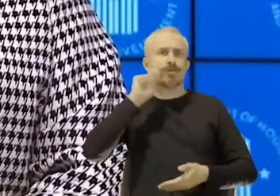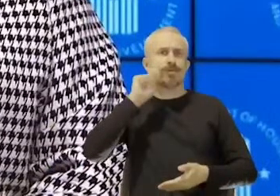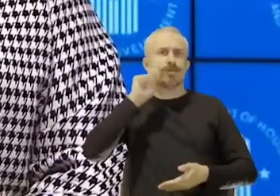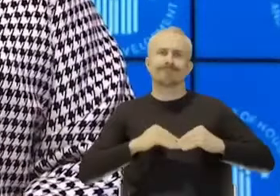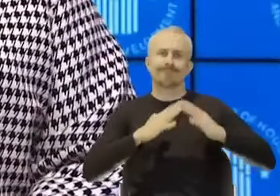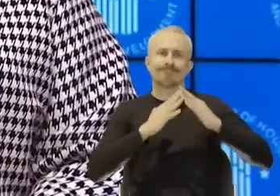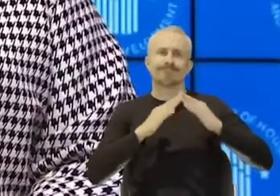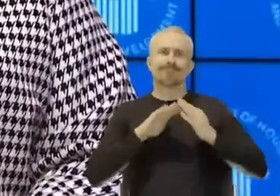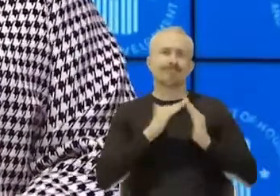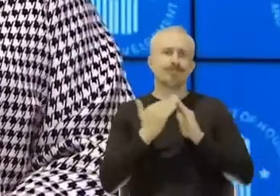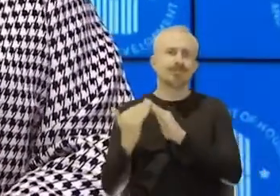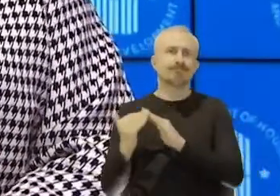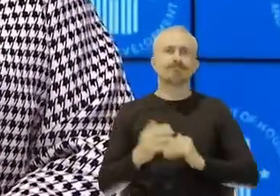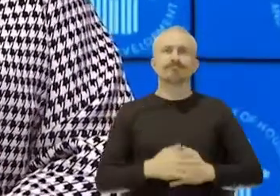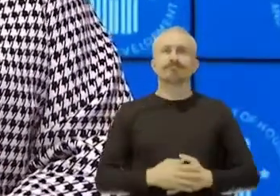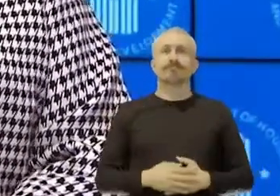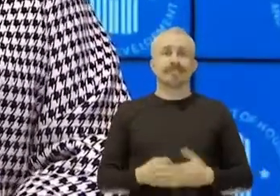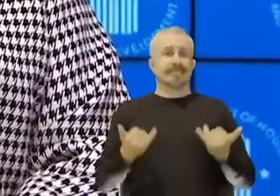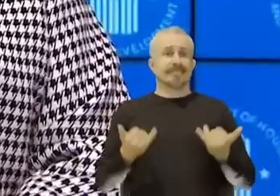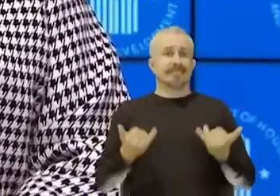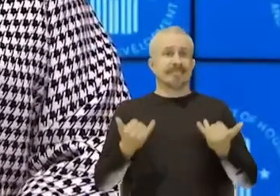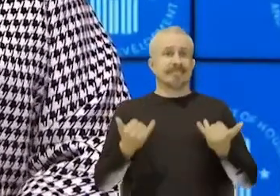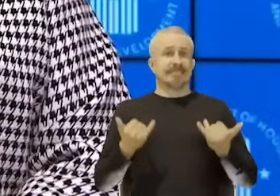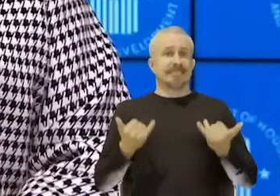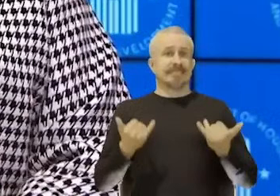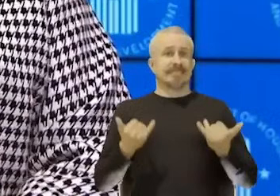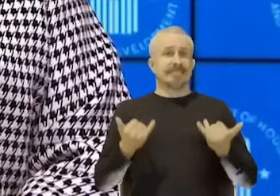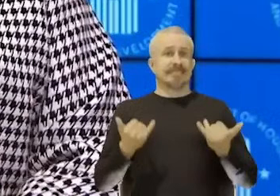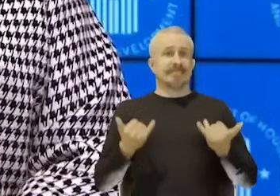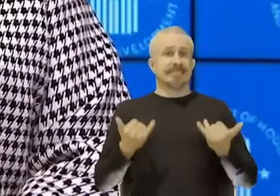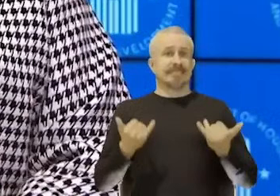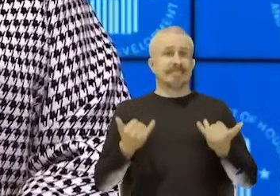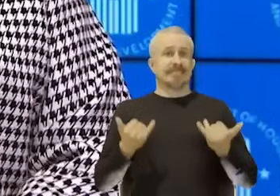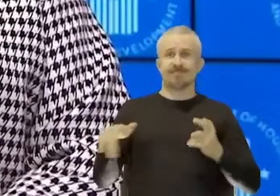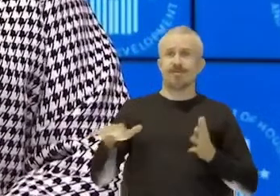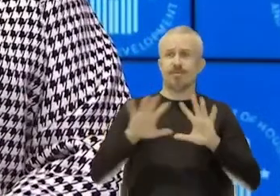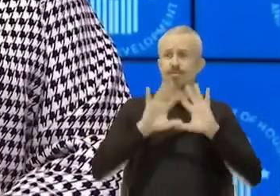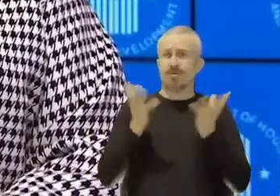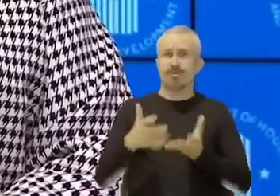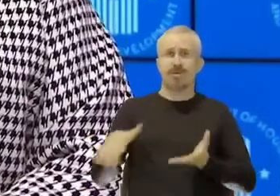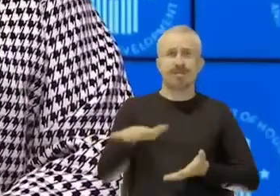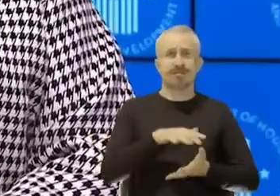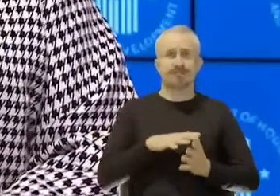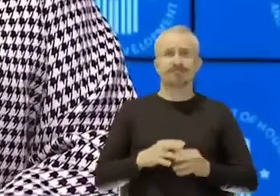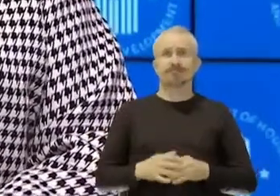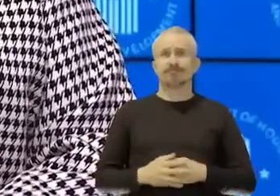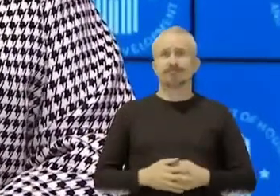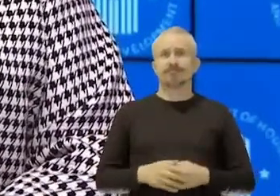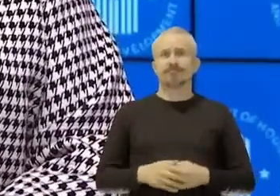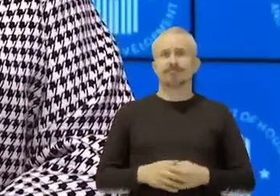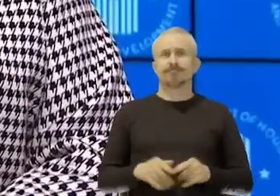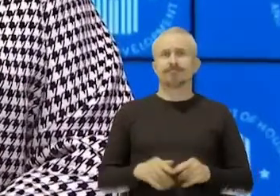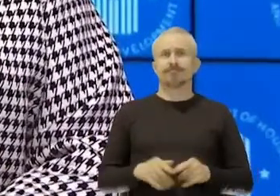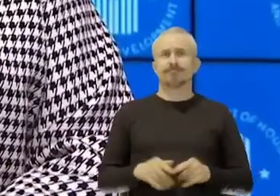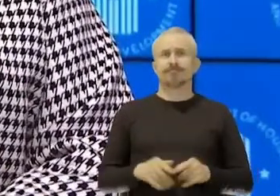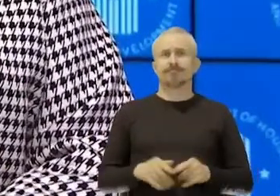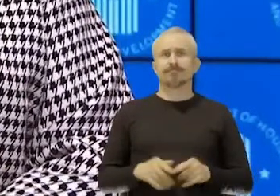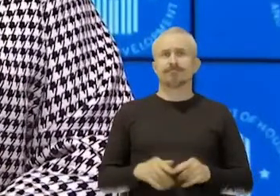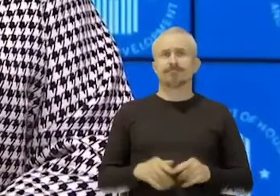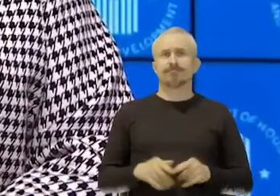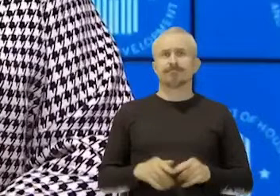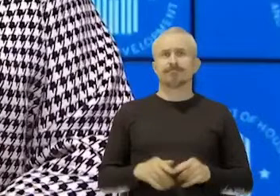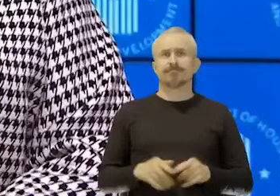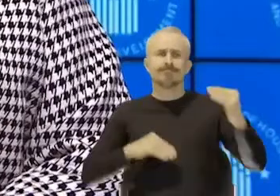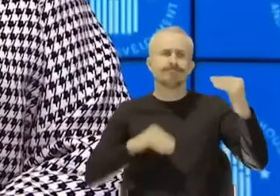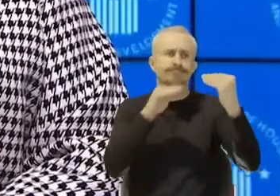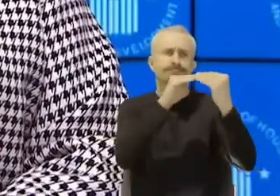off track to achieve the United Nations Sustainable Development Goals by 2030. COVID, conflict,